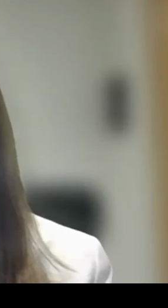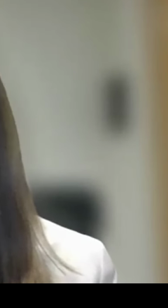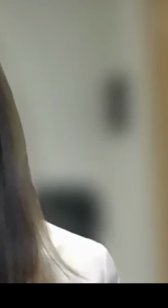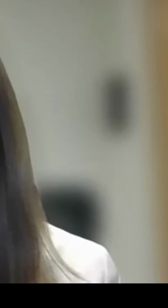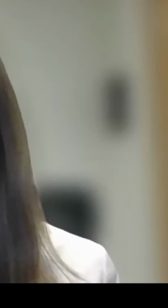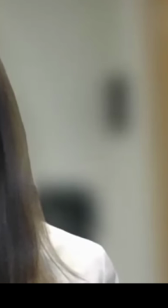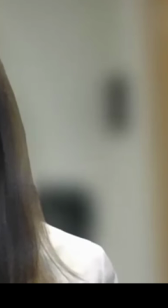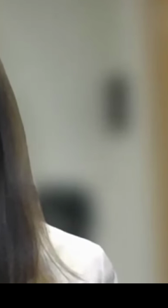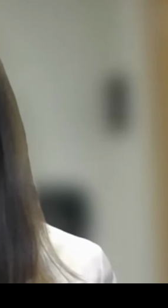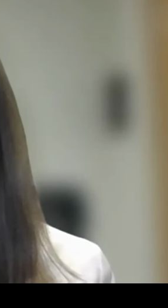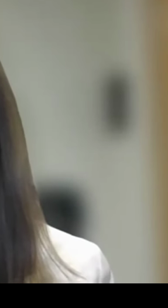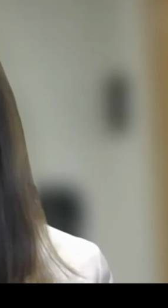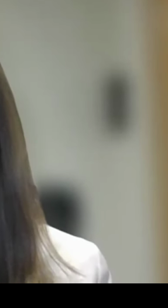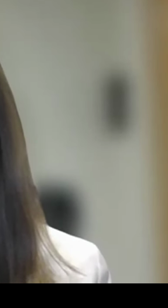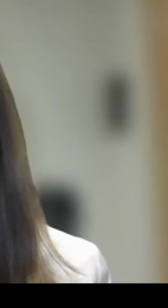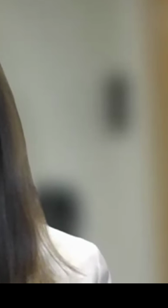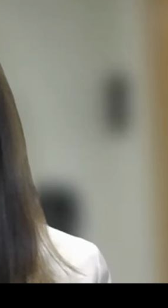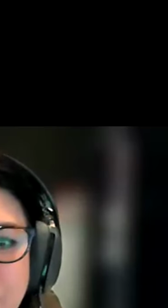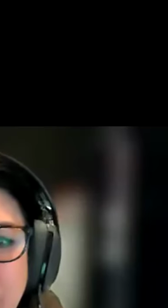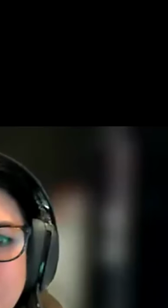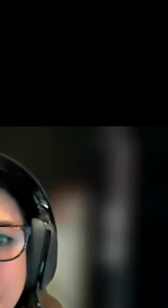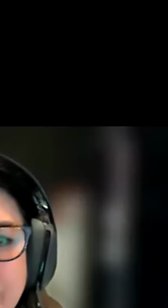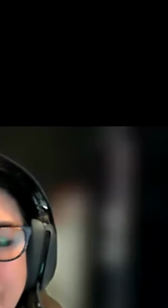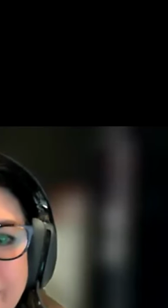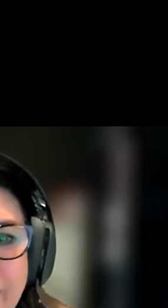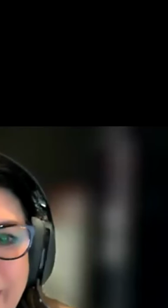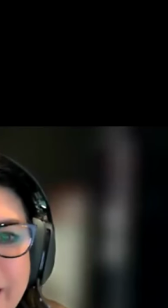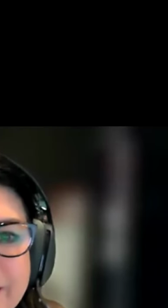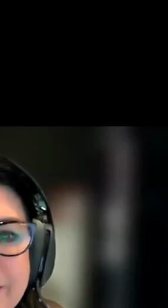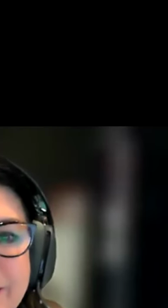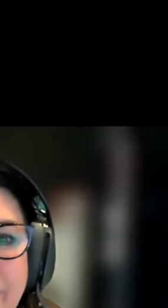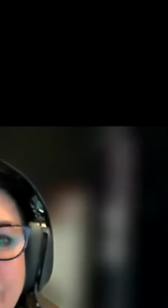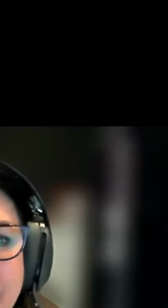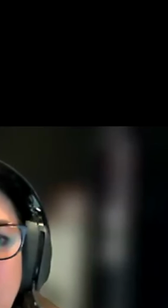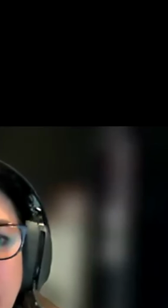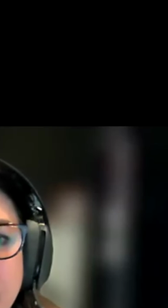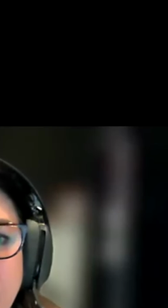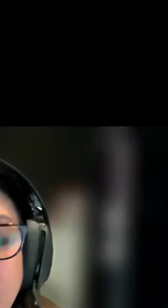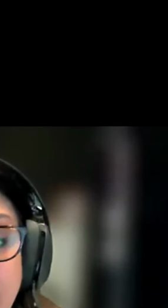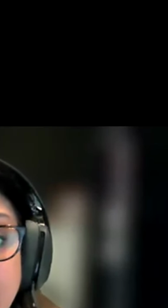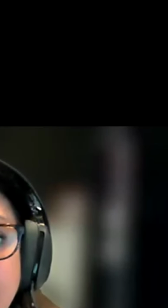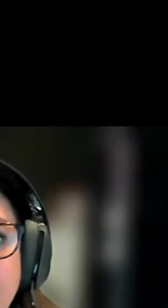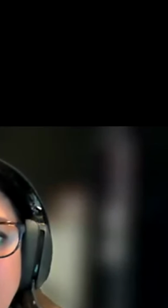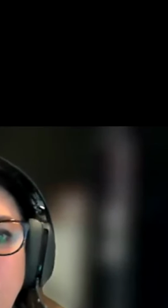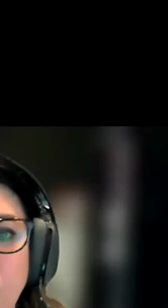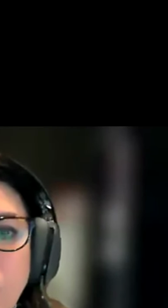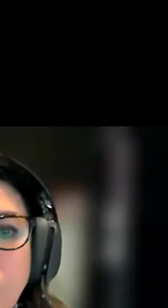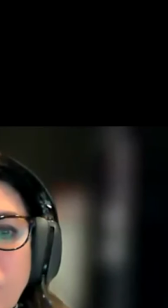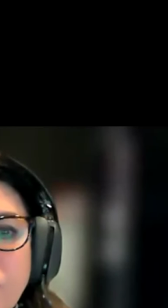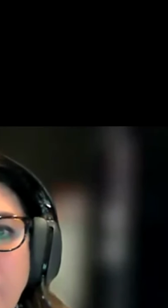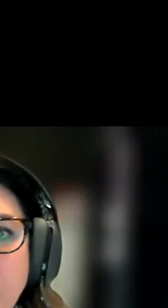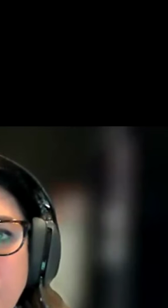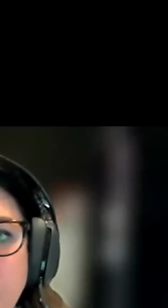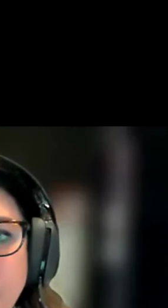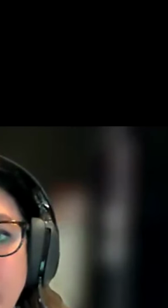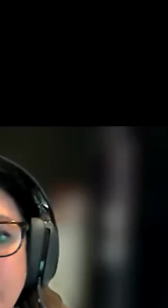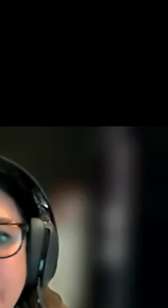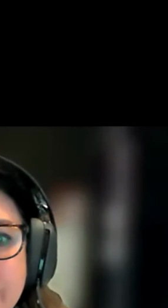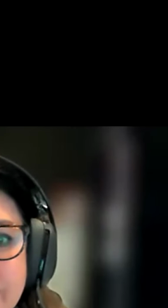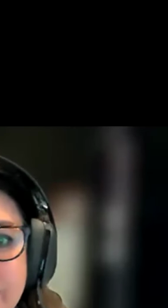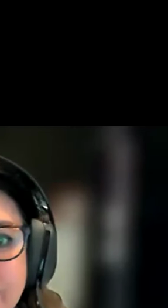yours. Thank you very much, Marianne and Alex. I would like to thank all of